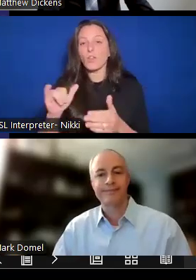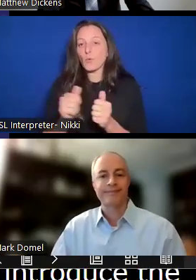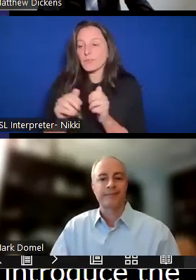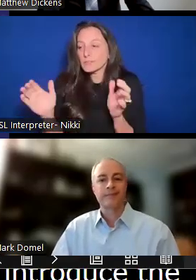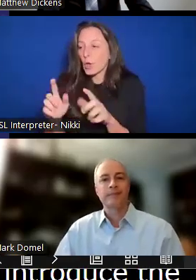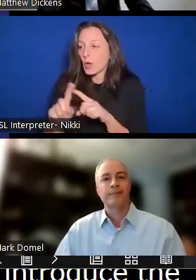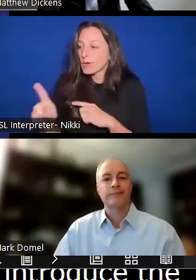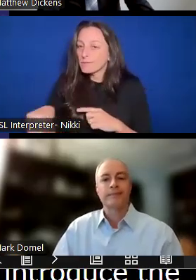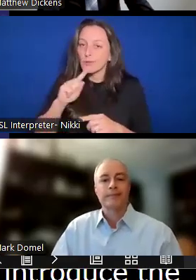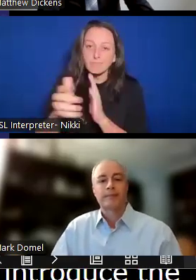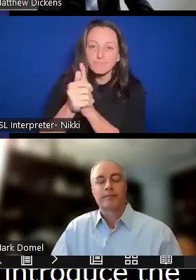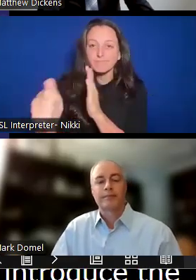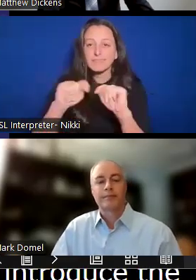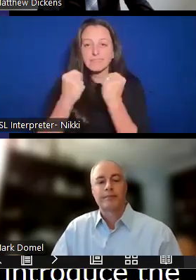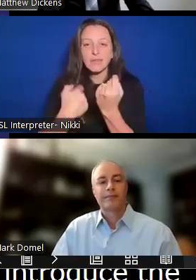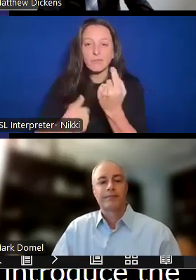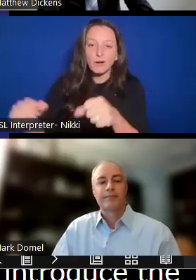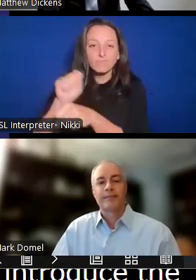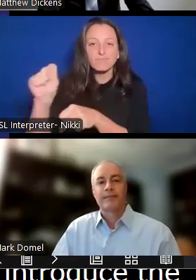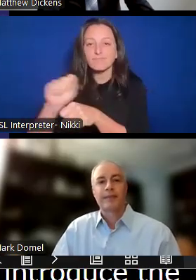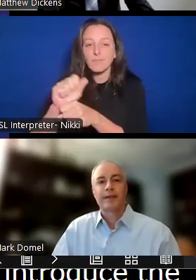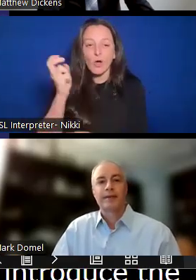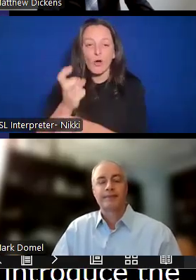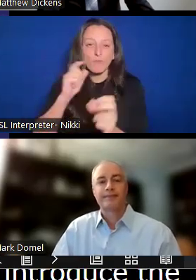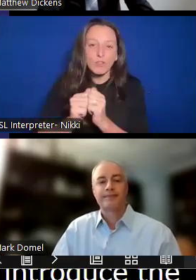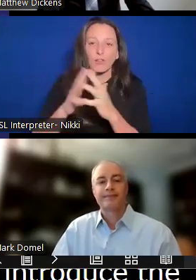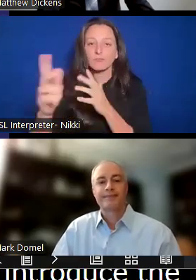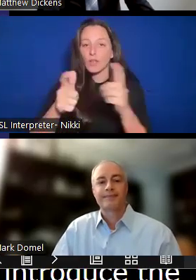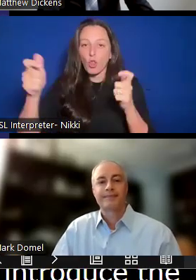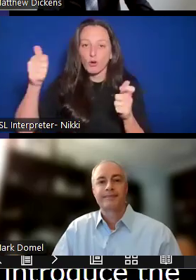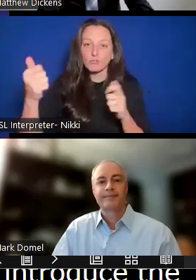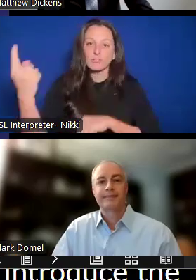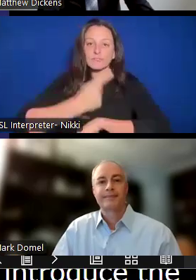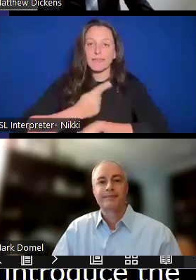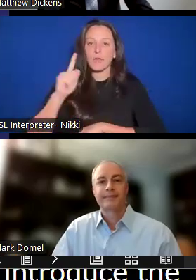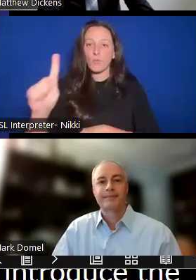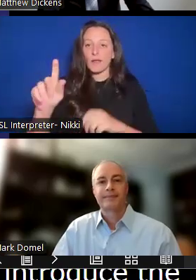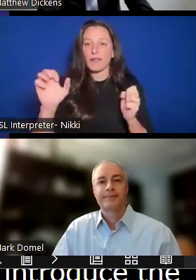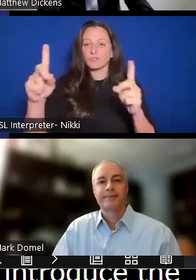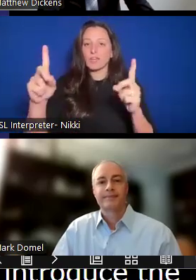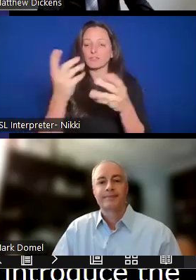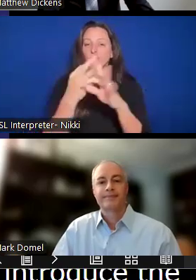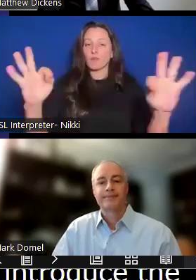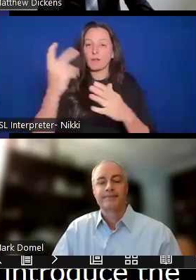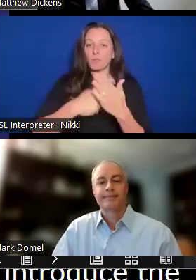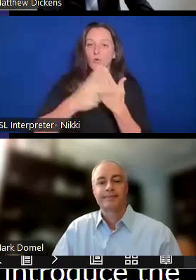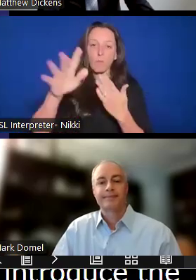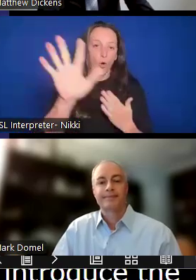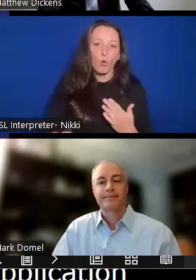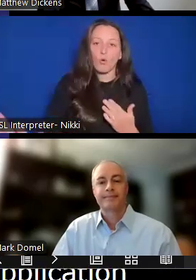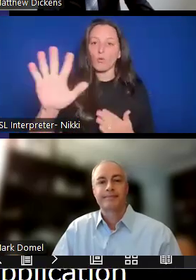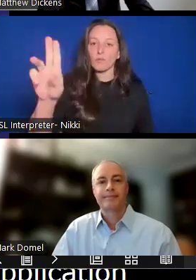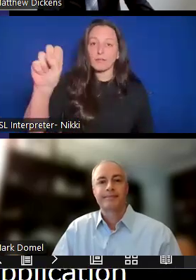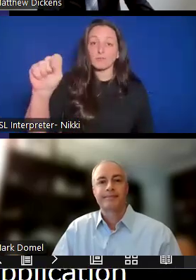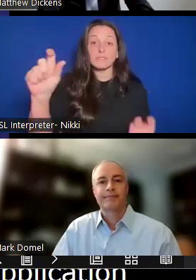team working hard for the launch of this largest day one education freedom program in the country. Slide.